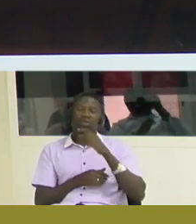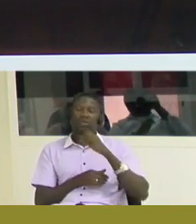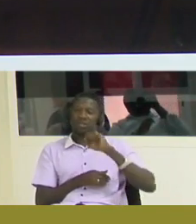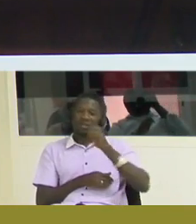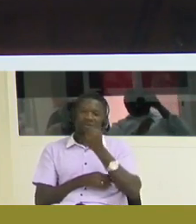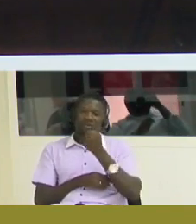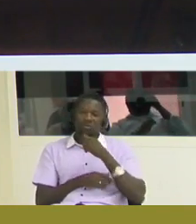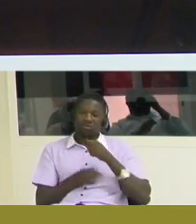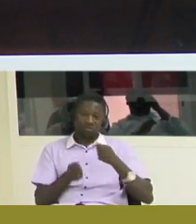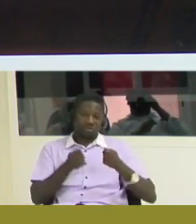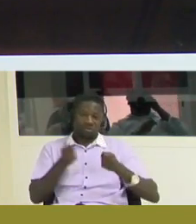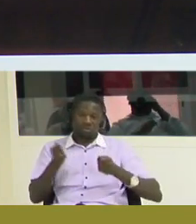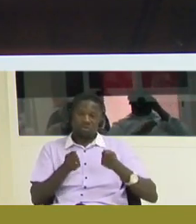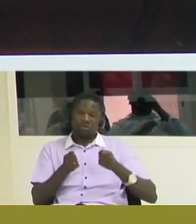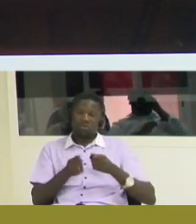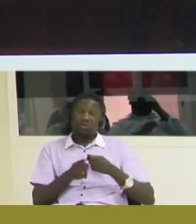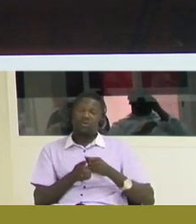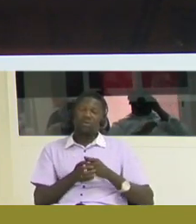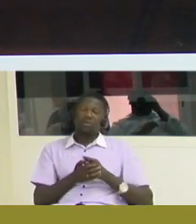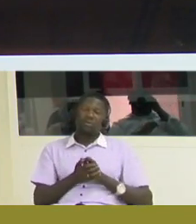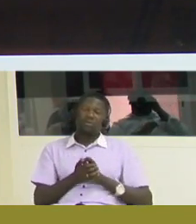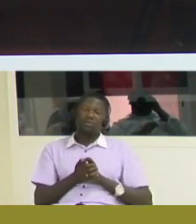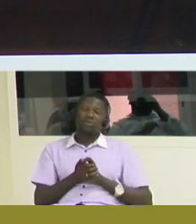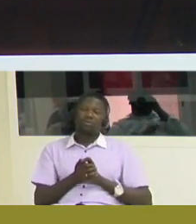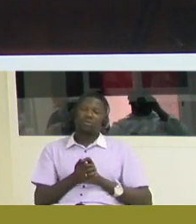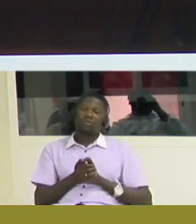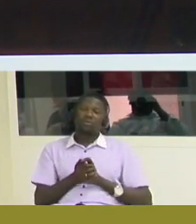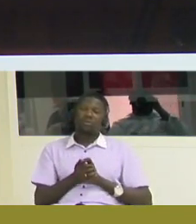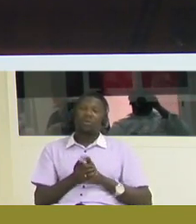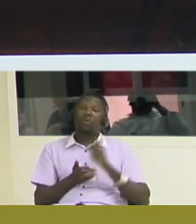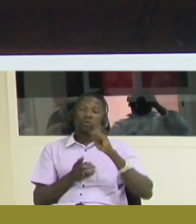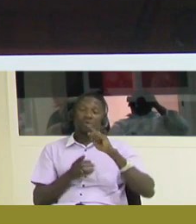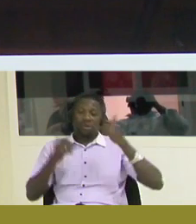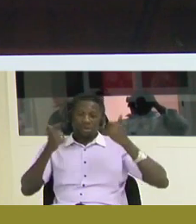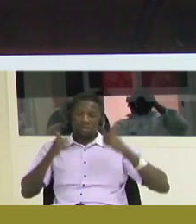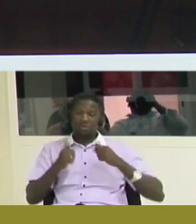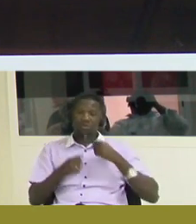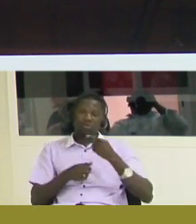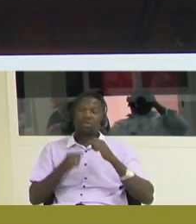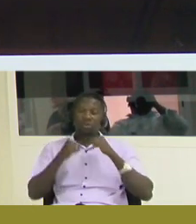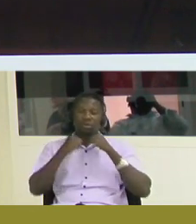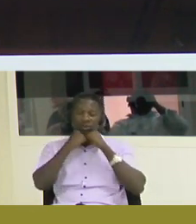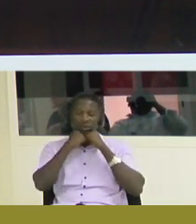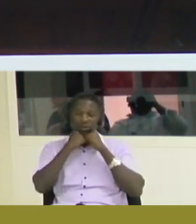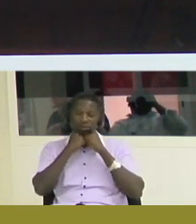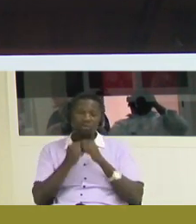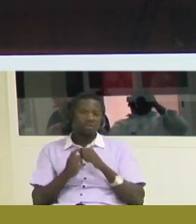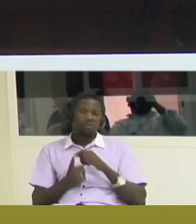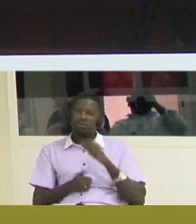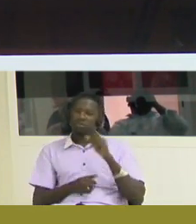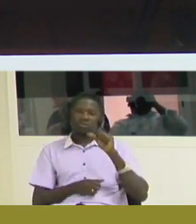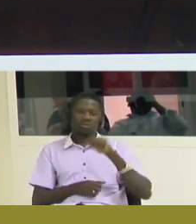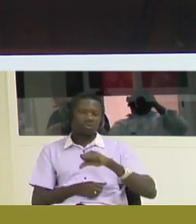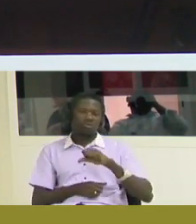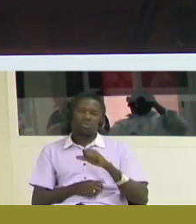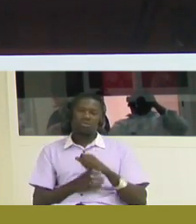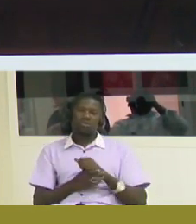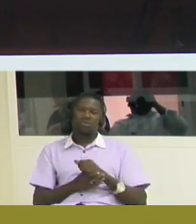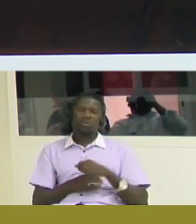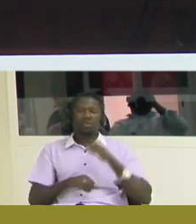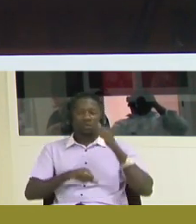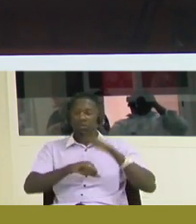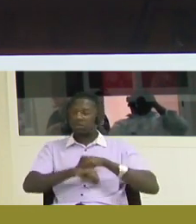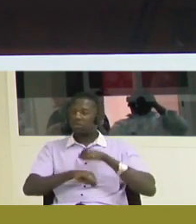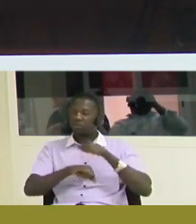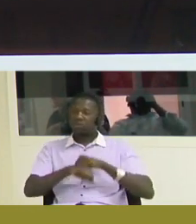control however having said that what happened to him was inexcusable the torture